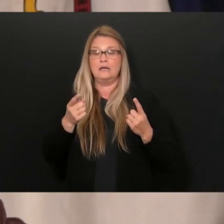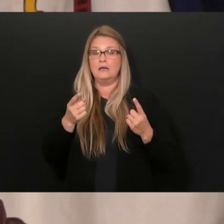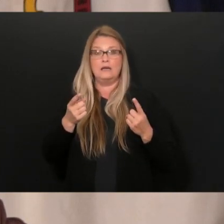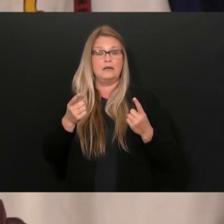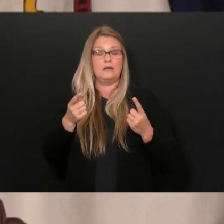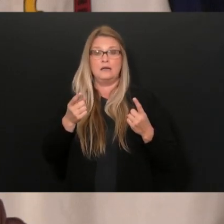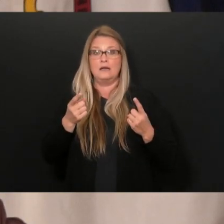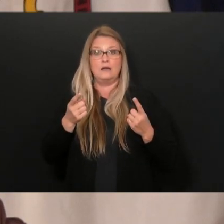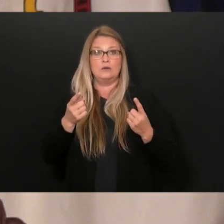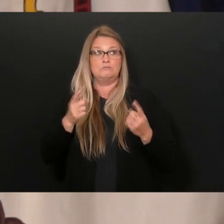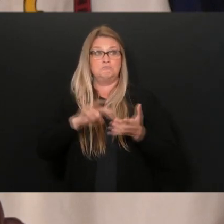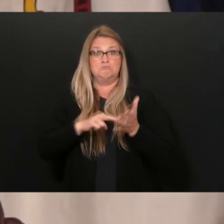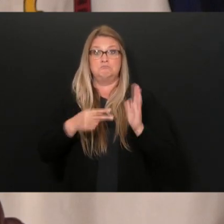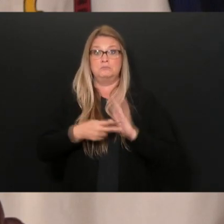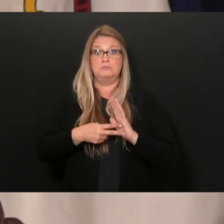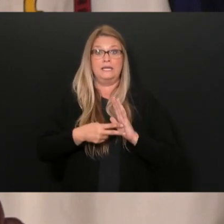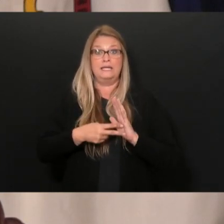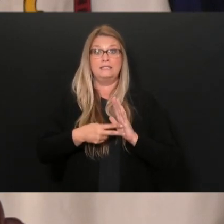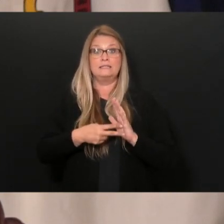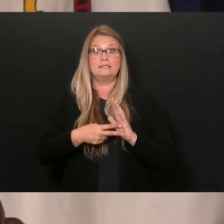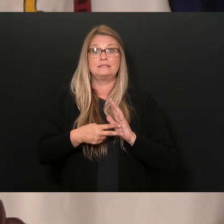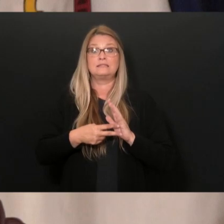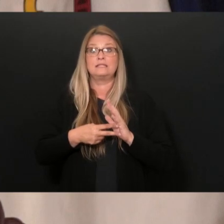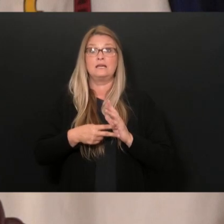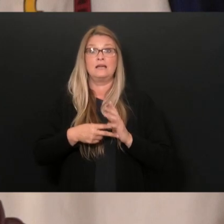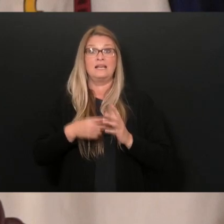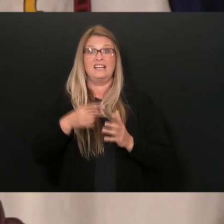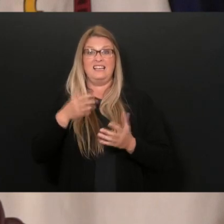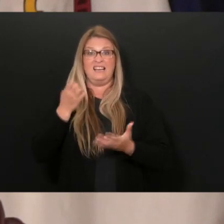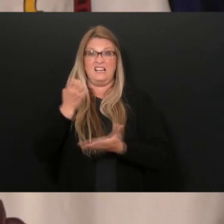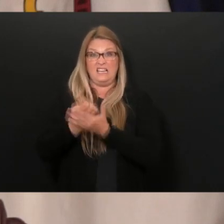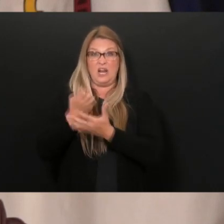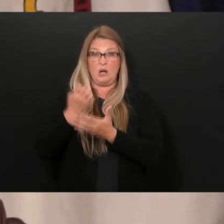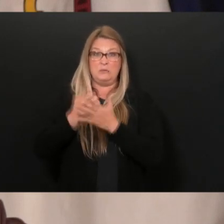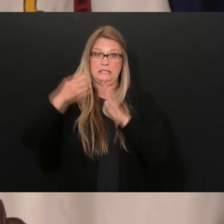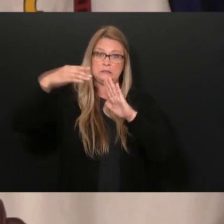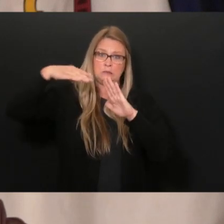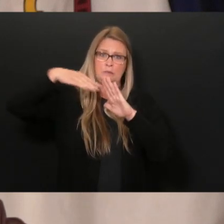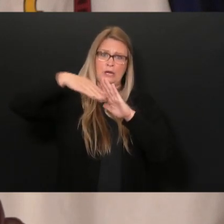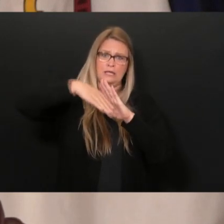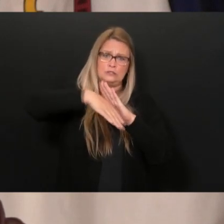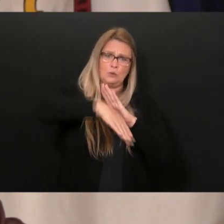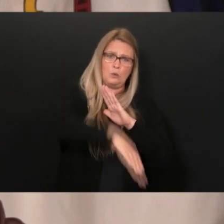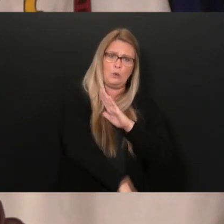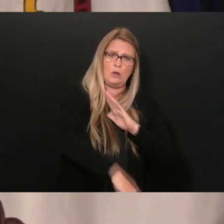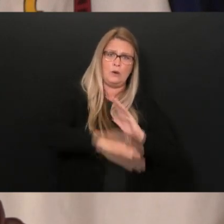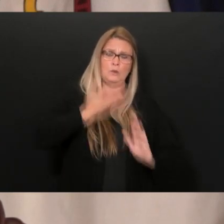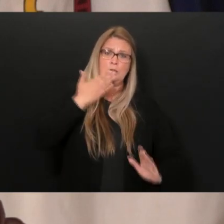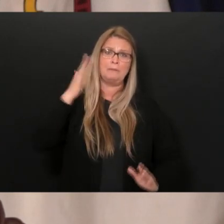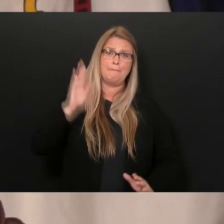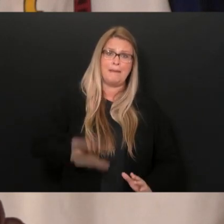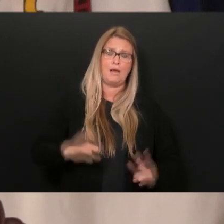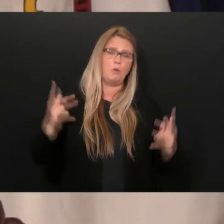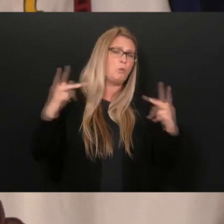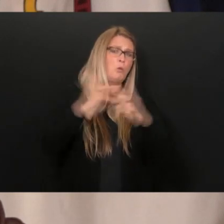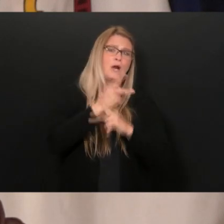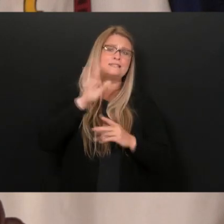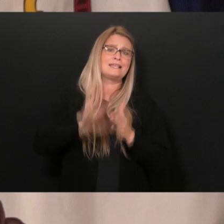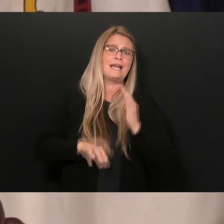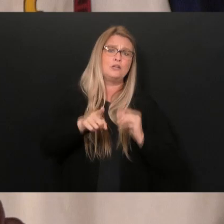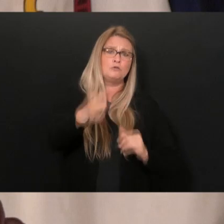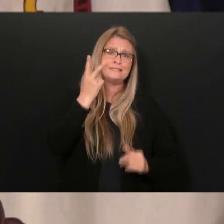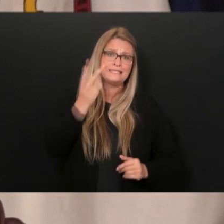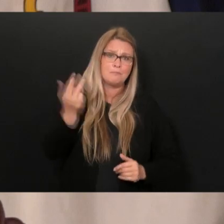this. We will slip into the awfulest depression that we've ever seen. And if we slip